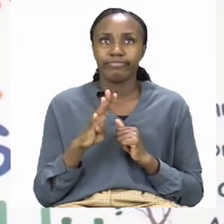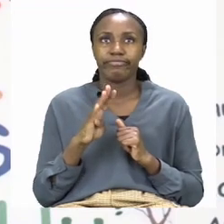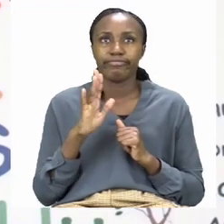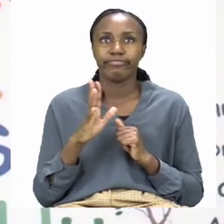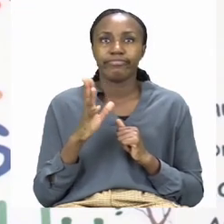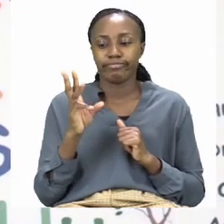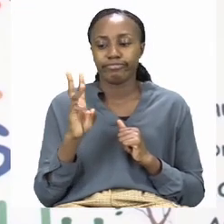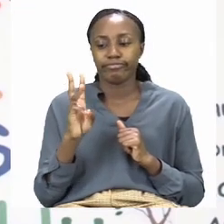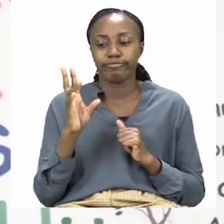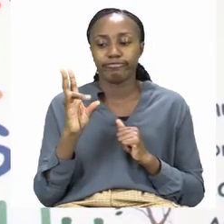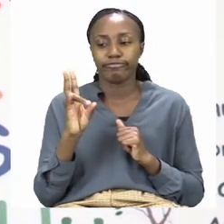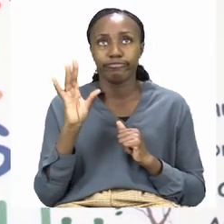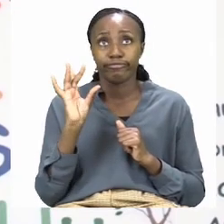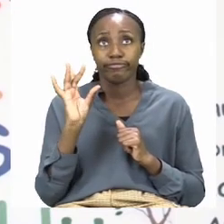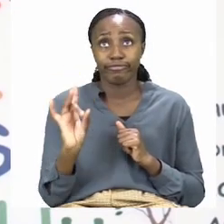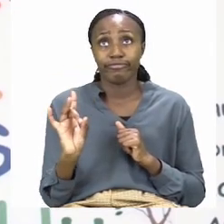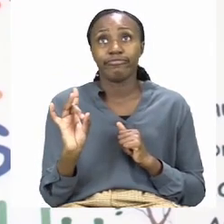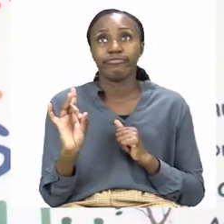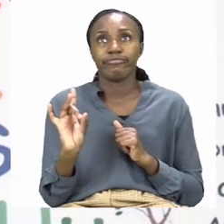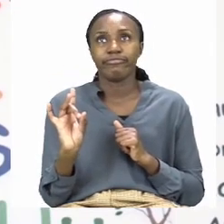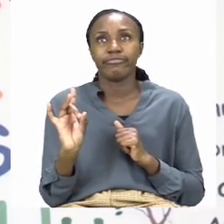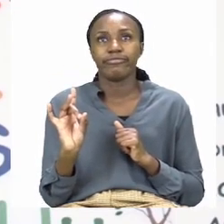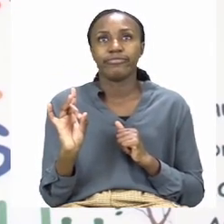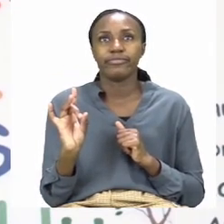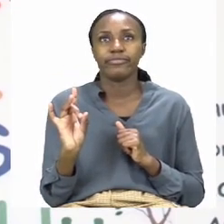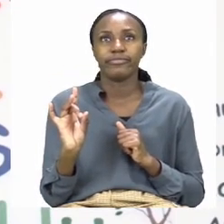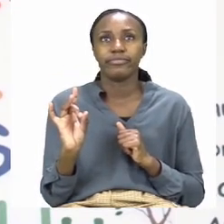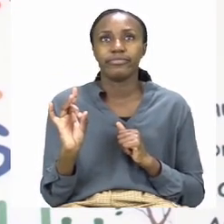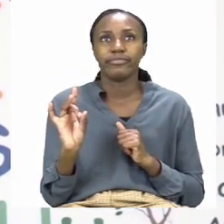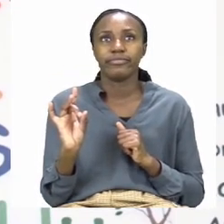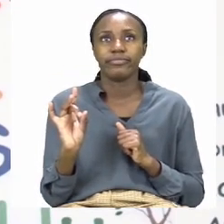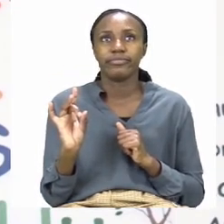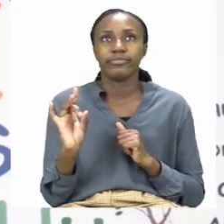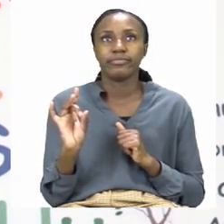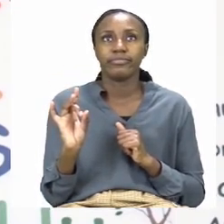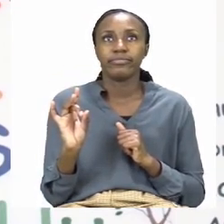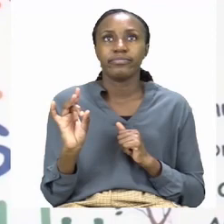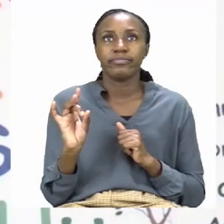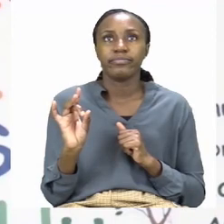4, 5, 6, 7, 8. So we